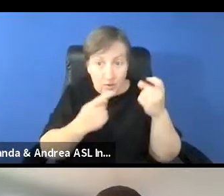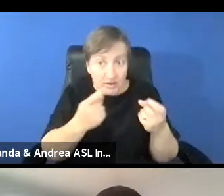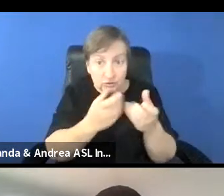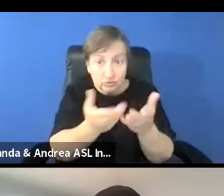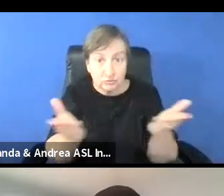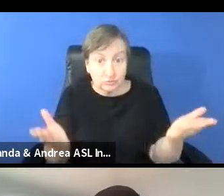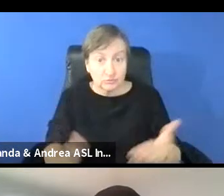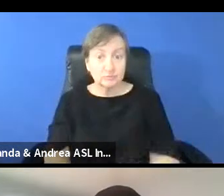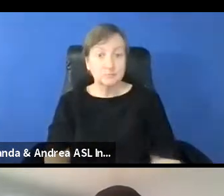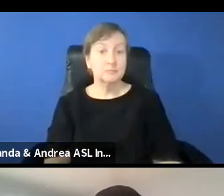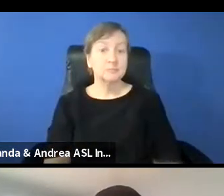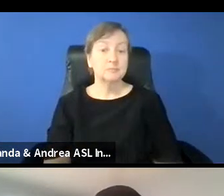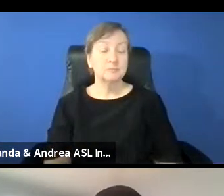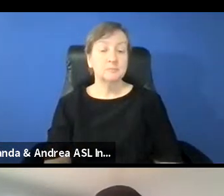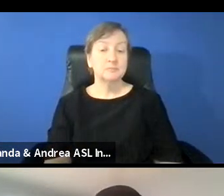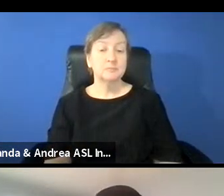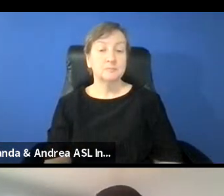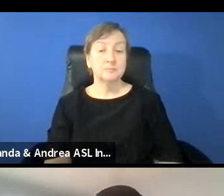have.